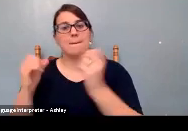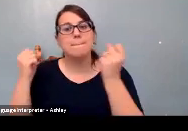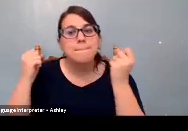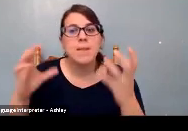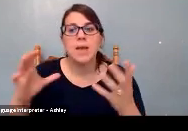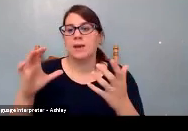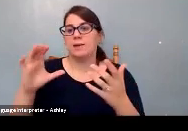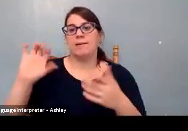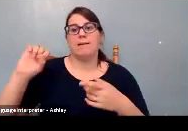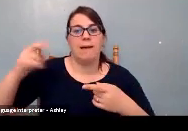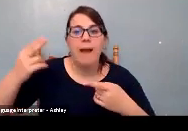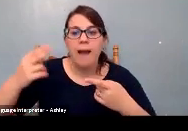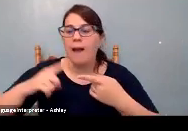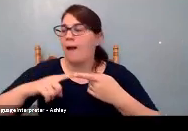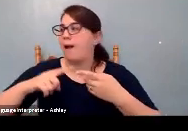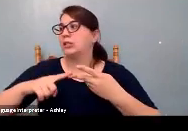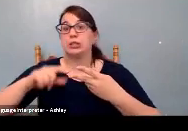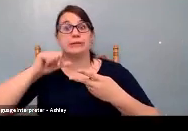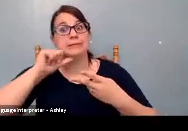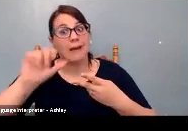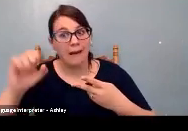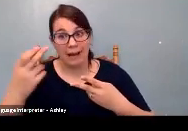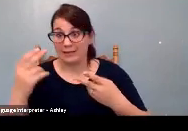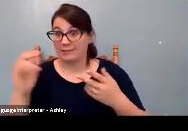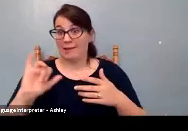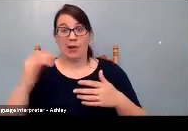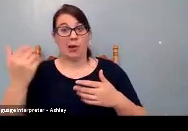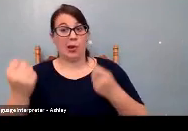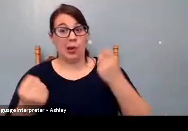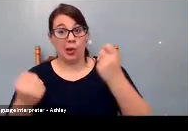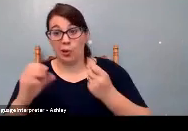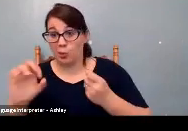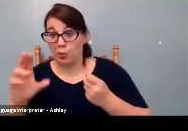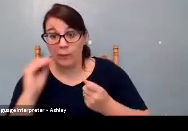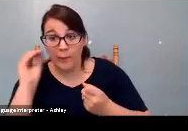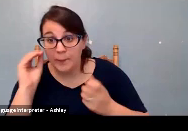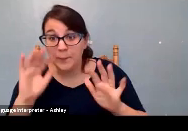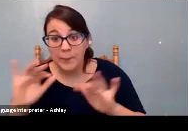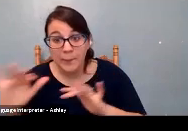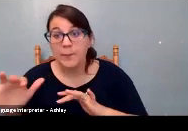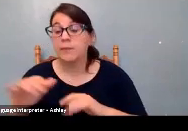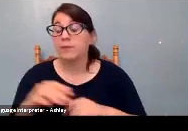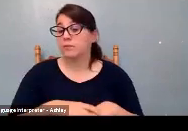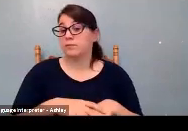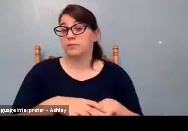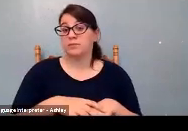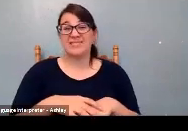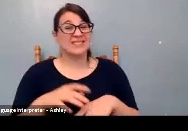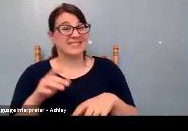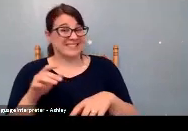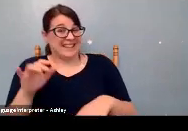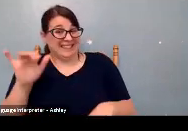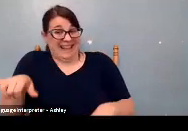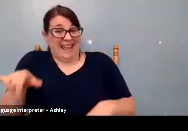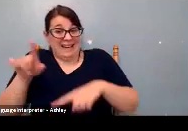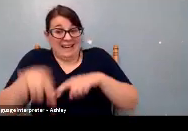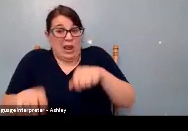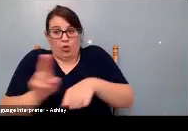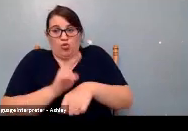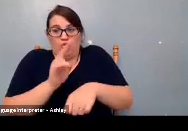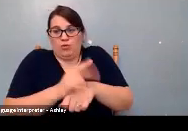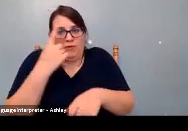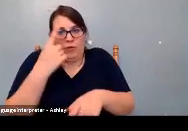cars, homes, etc. However, they cannot be used to pay for basic living expenses like food and